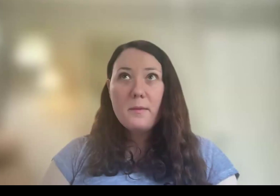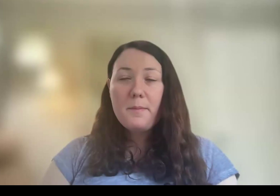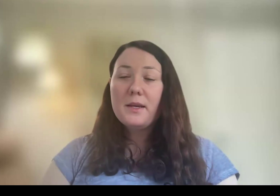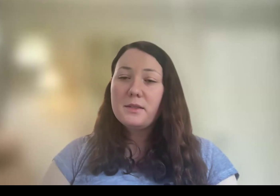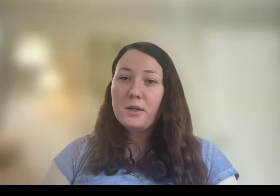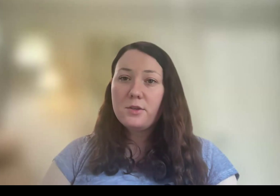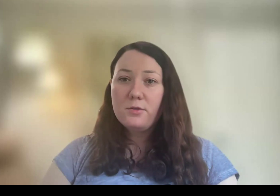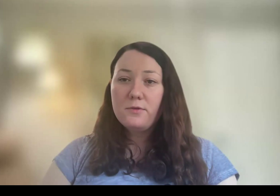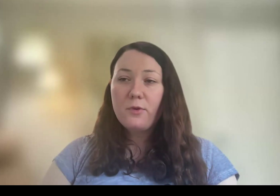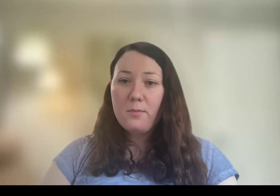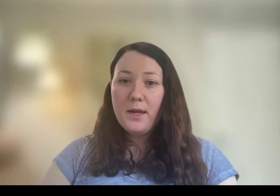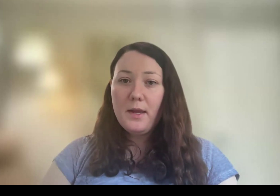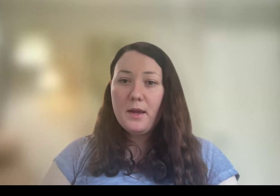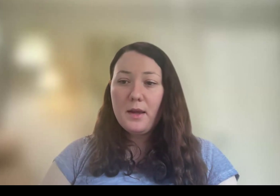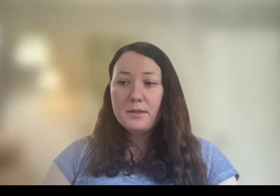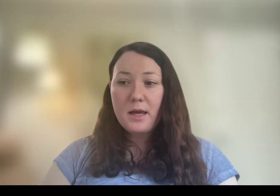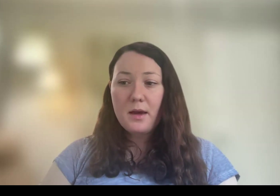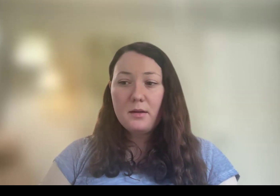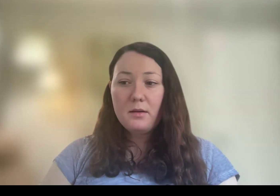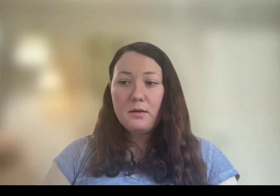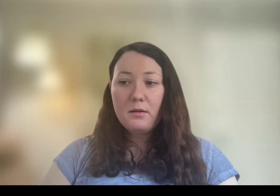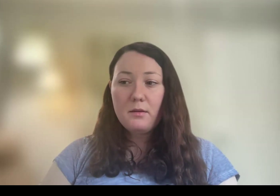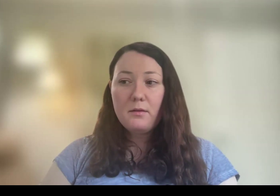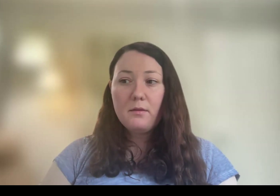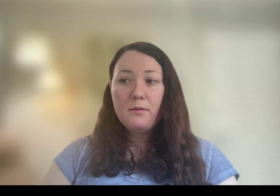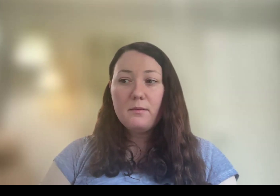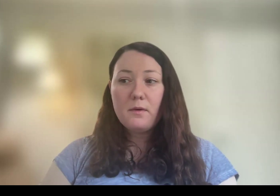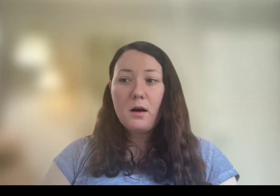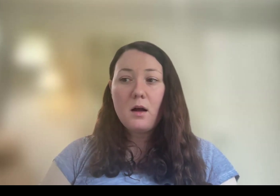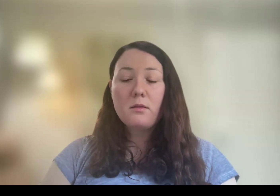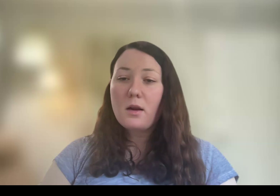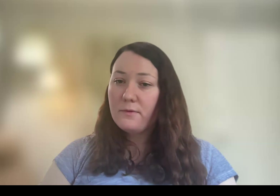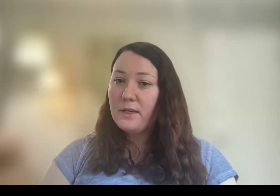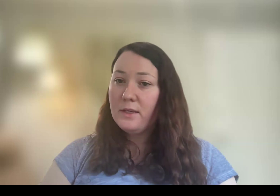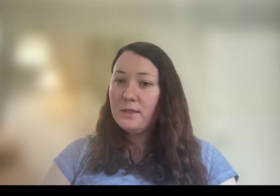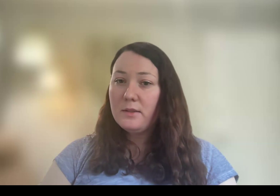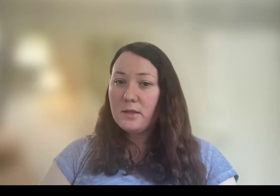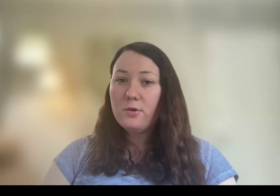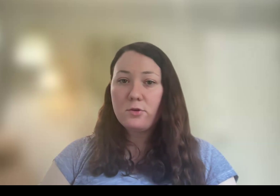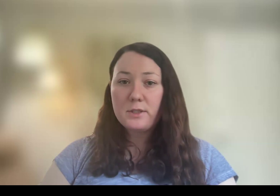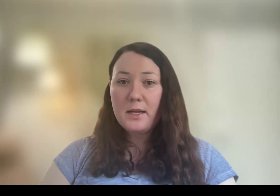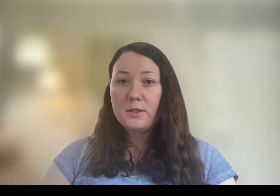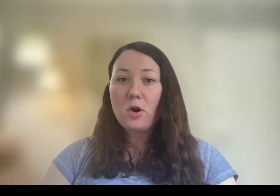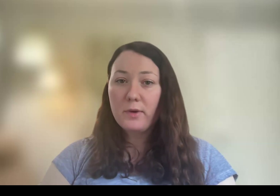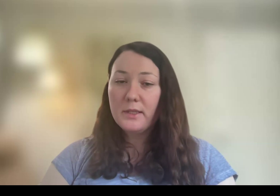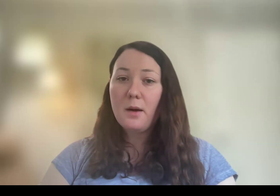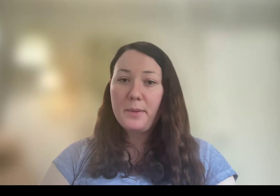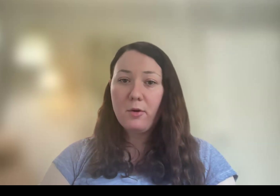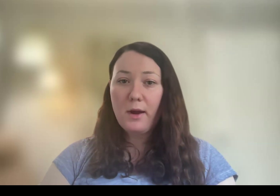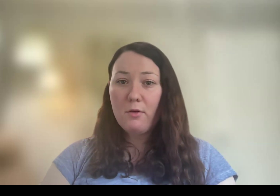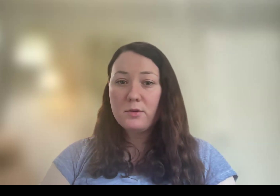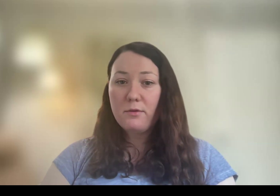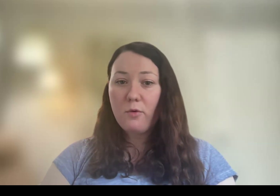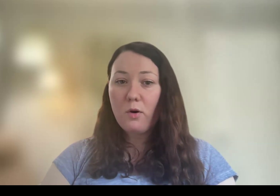One of the biggest issues for me is that a lot of these institutional settings are really